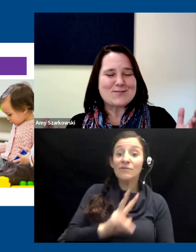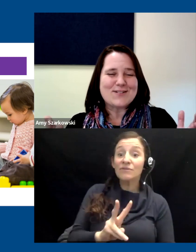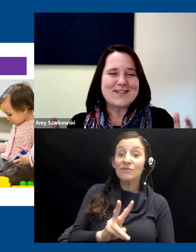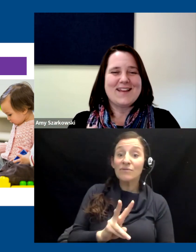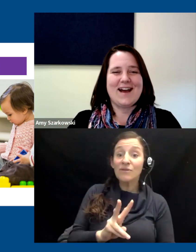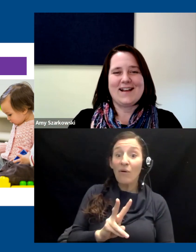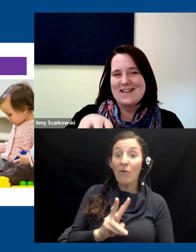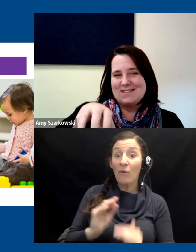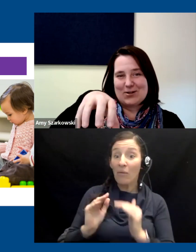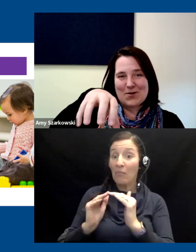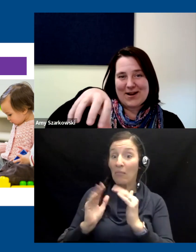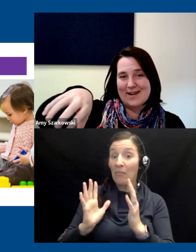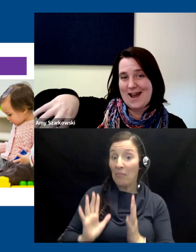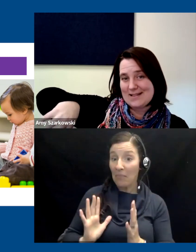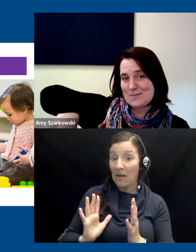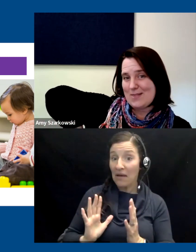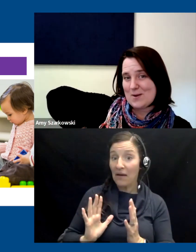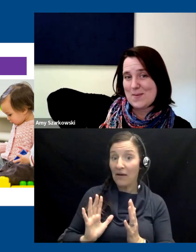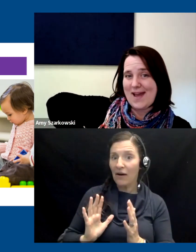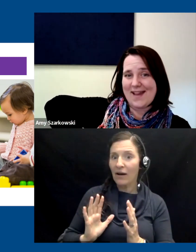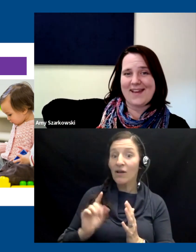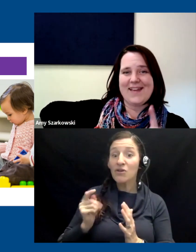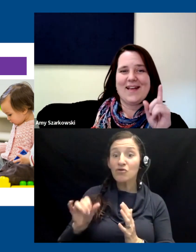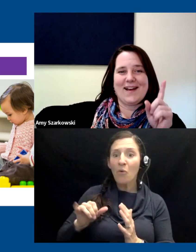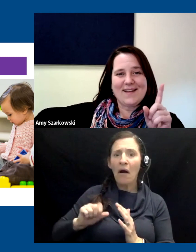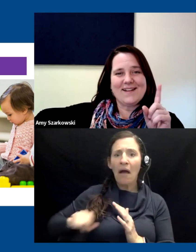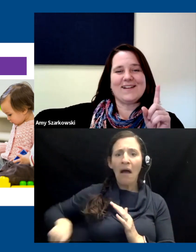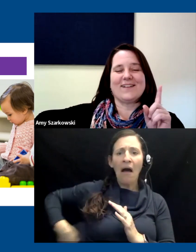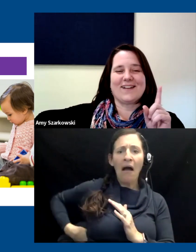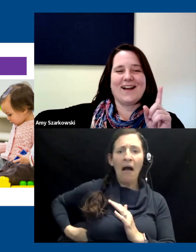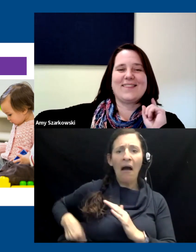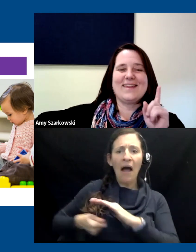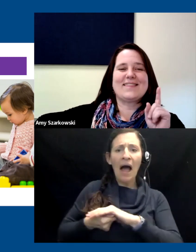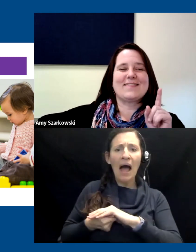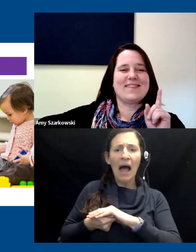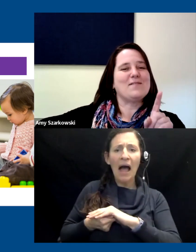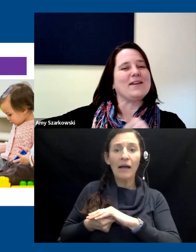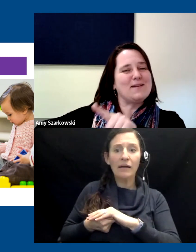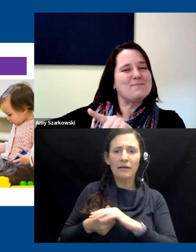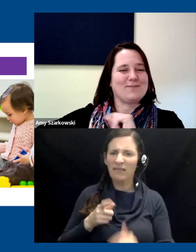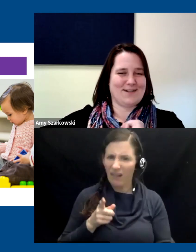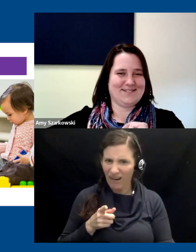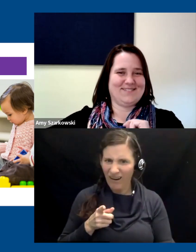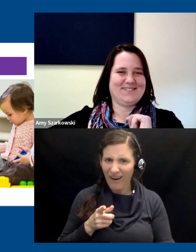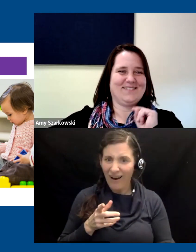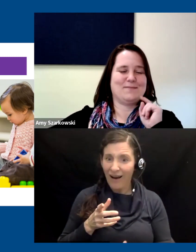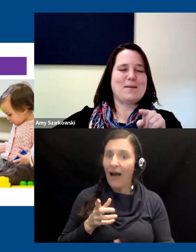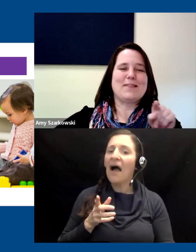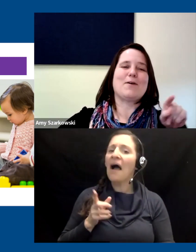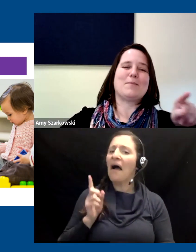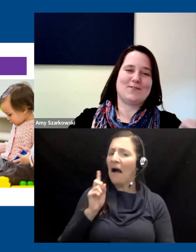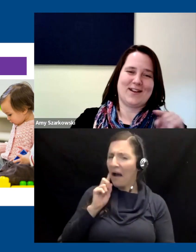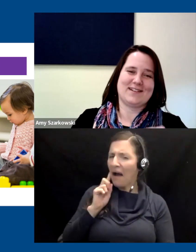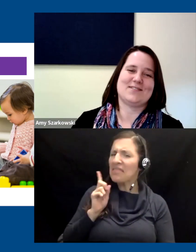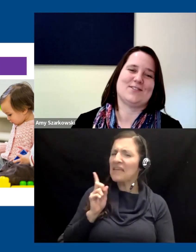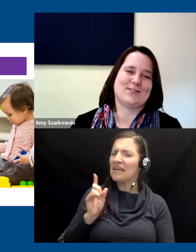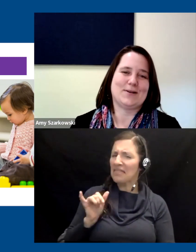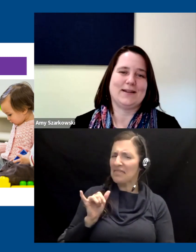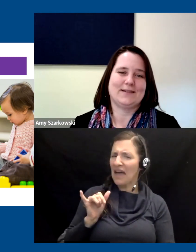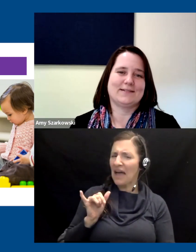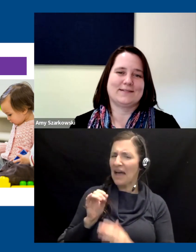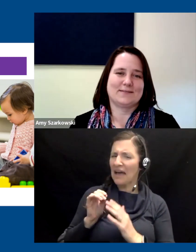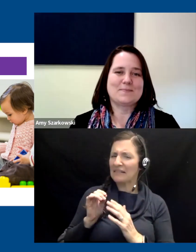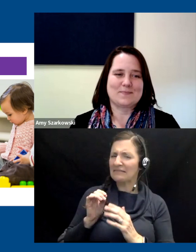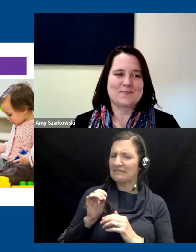nursery school takes a toy and hides it behind their back, oh, I think that they want to keep that one. Maybe they want me to find a different